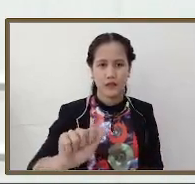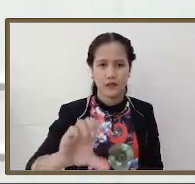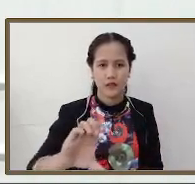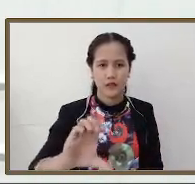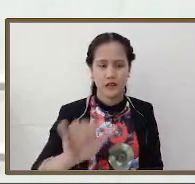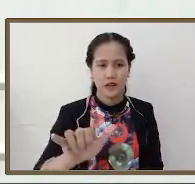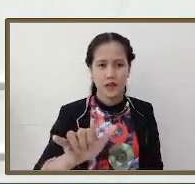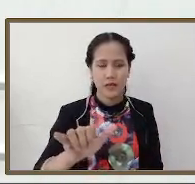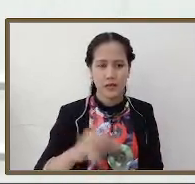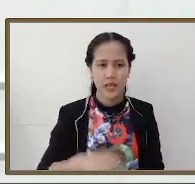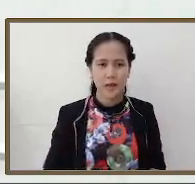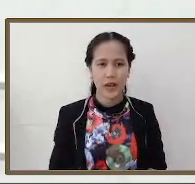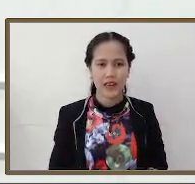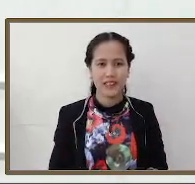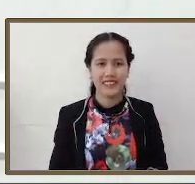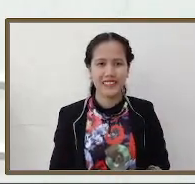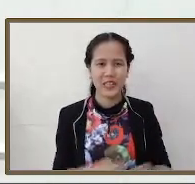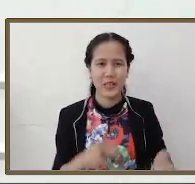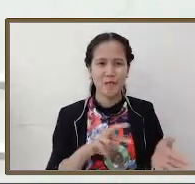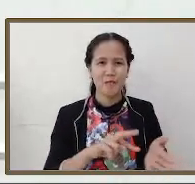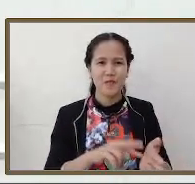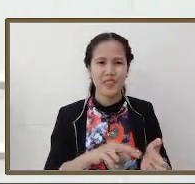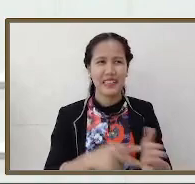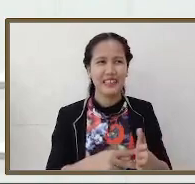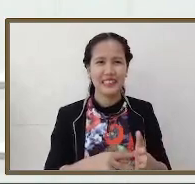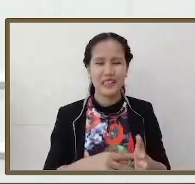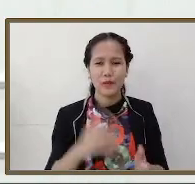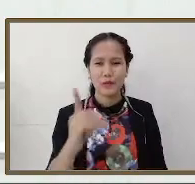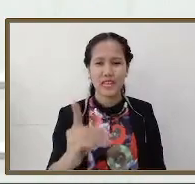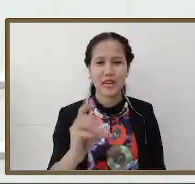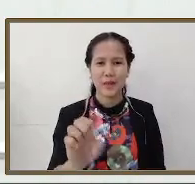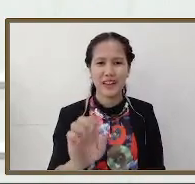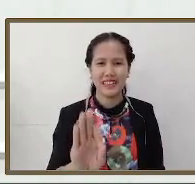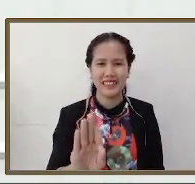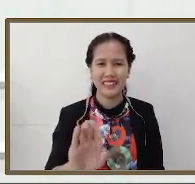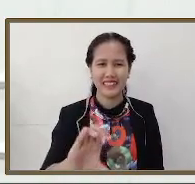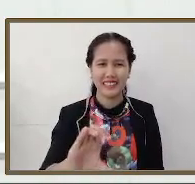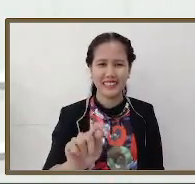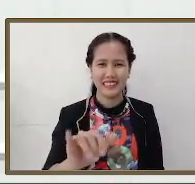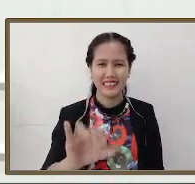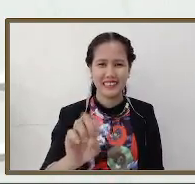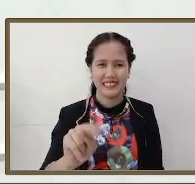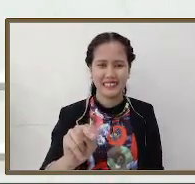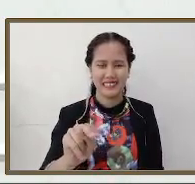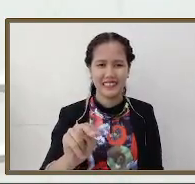defection. Pag pinag-usapan po natin yung defection, it is a